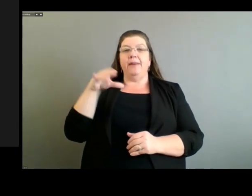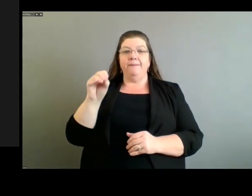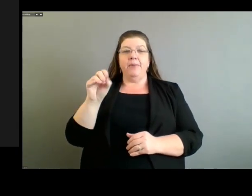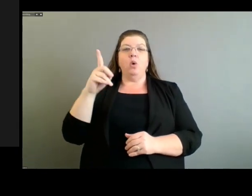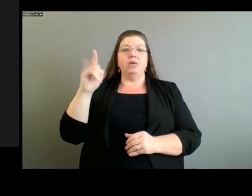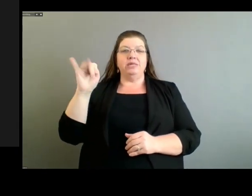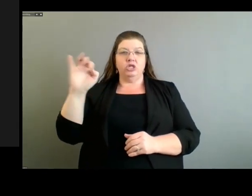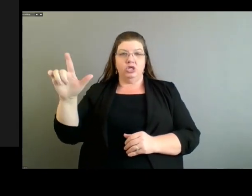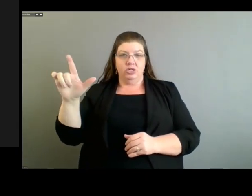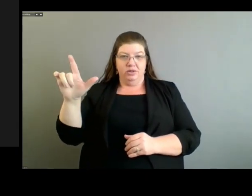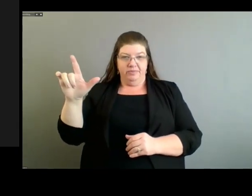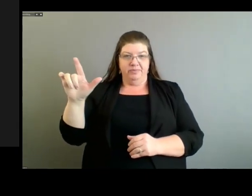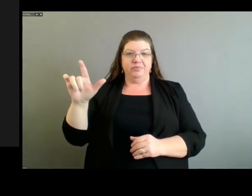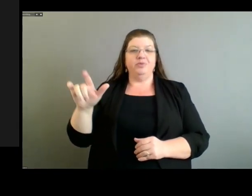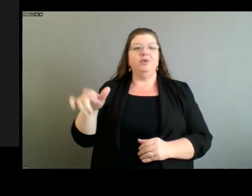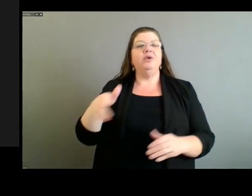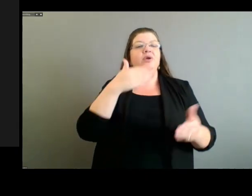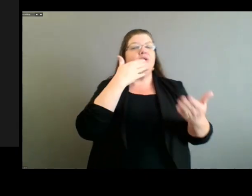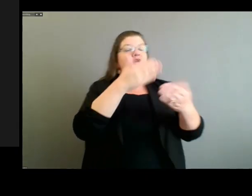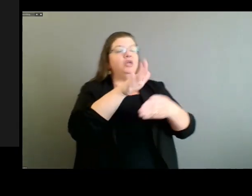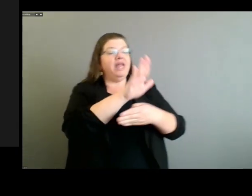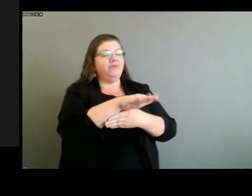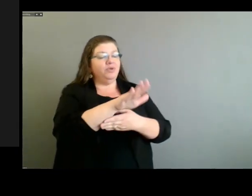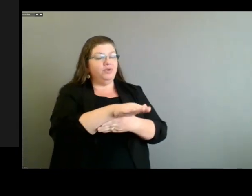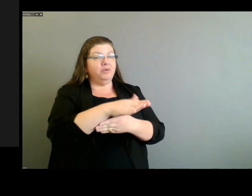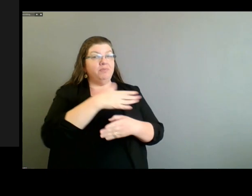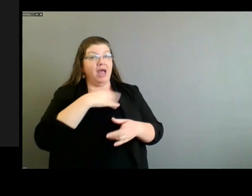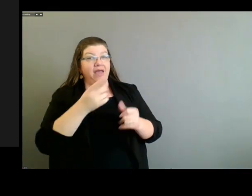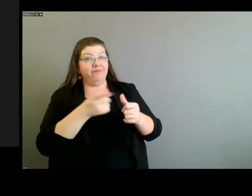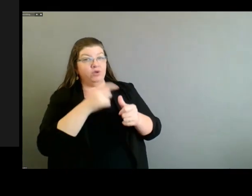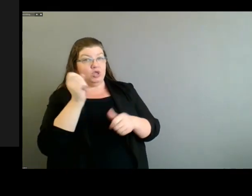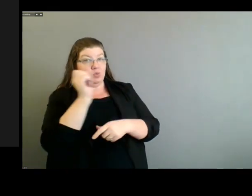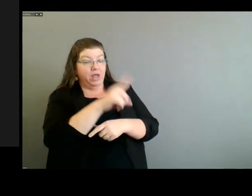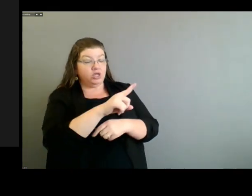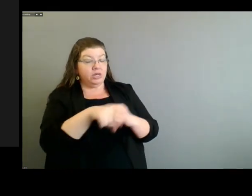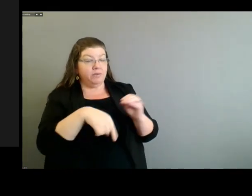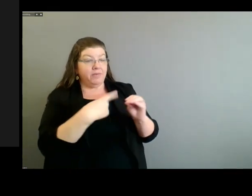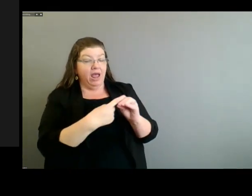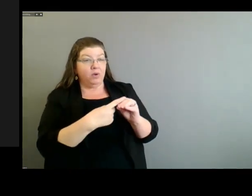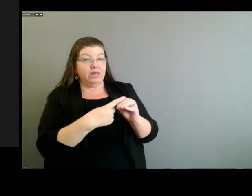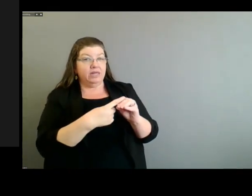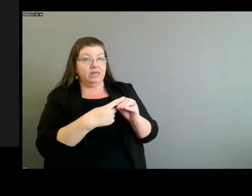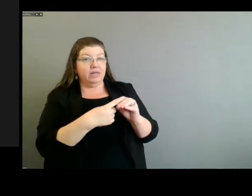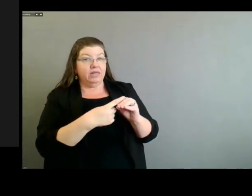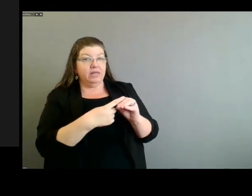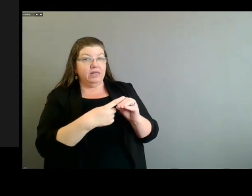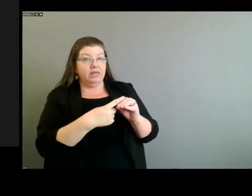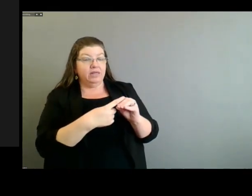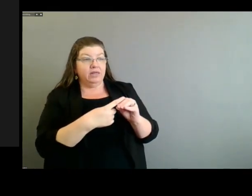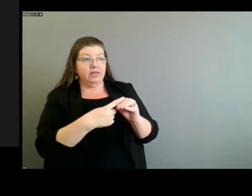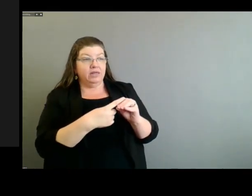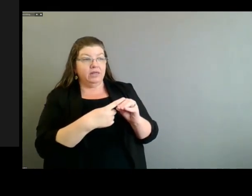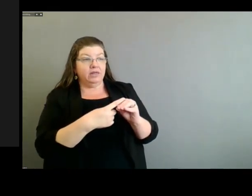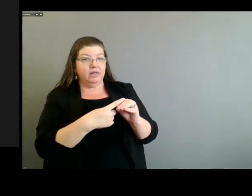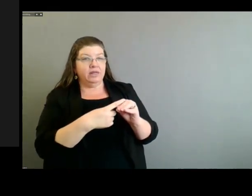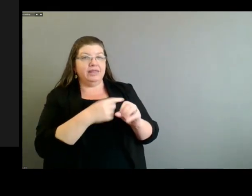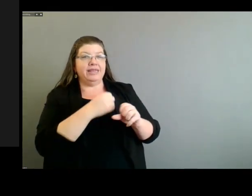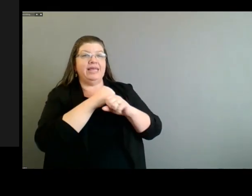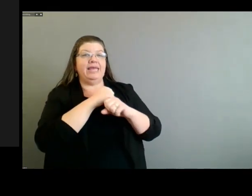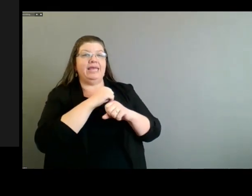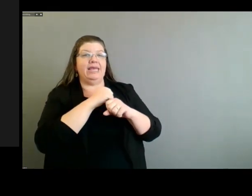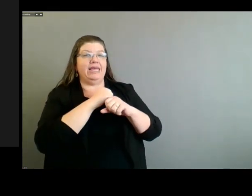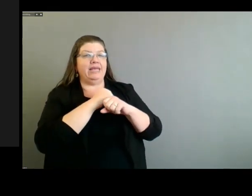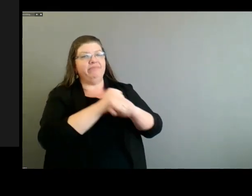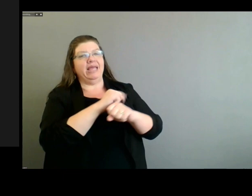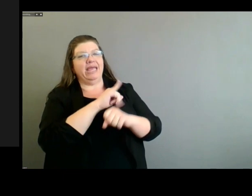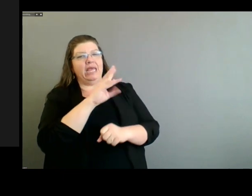Yes, hello, good afternoon. Okay, my first question is about the immunity of the vaccines. I just